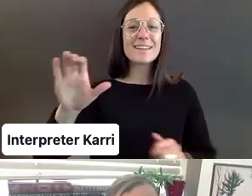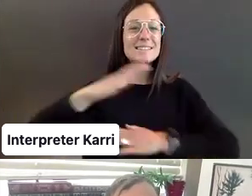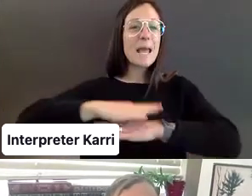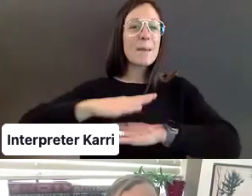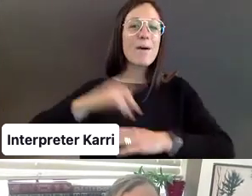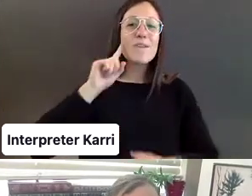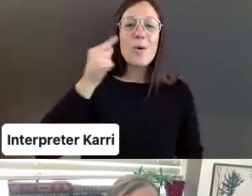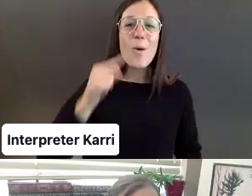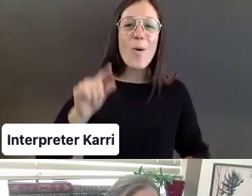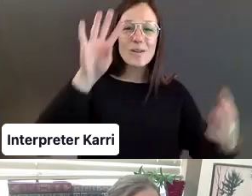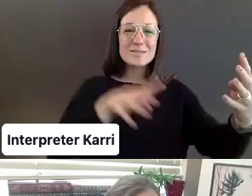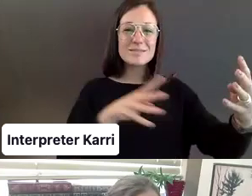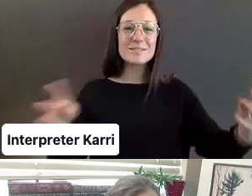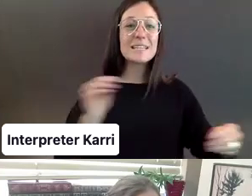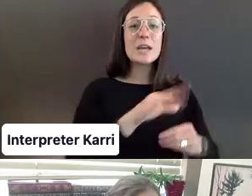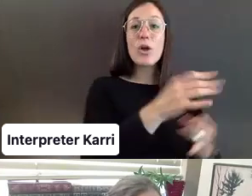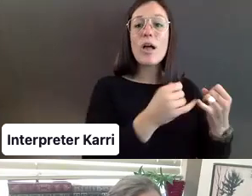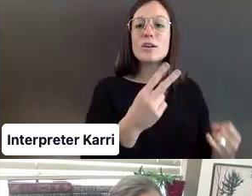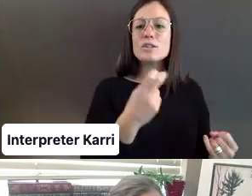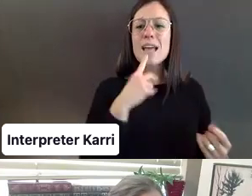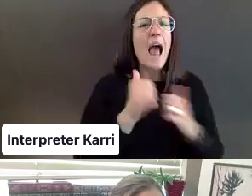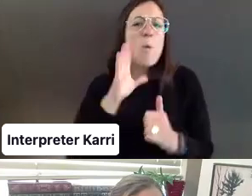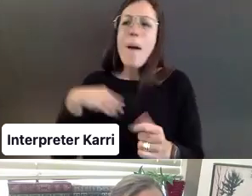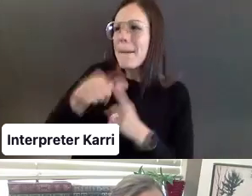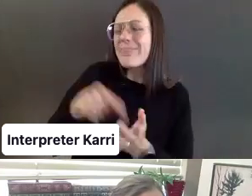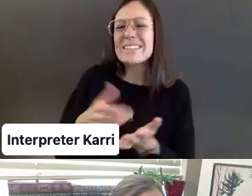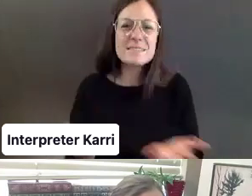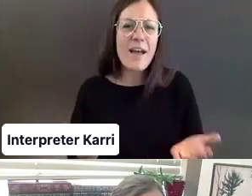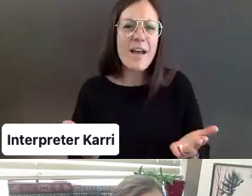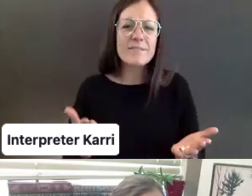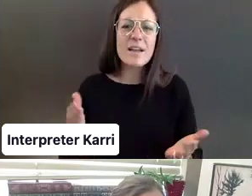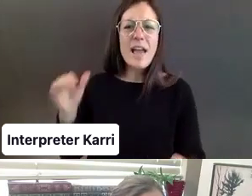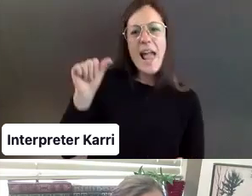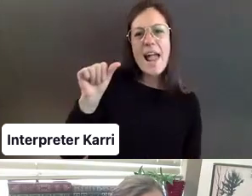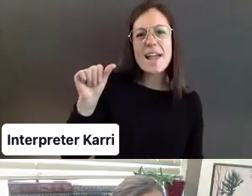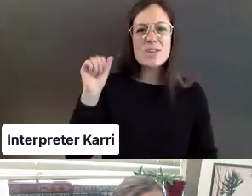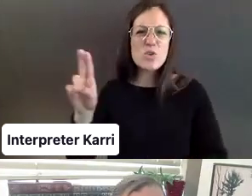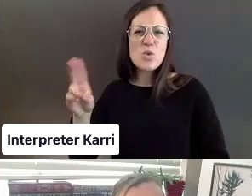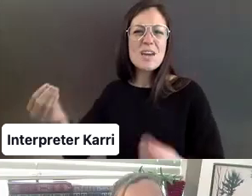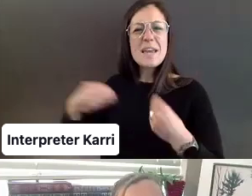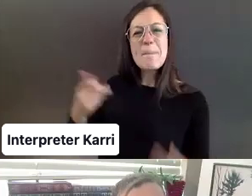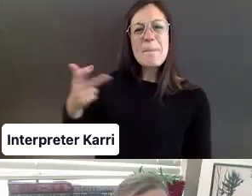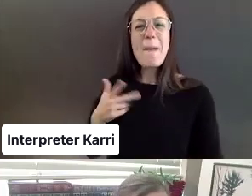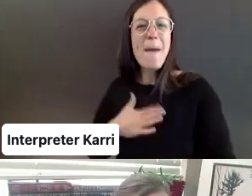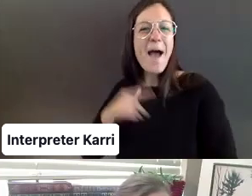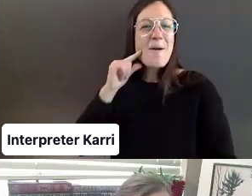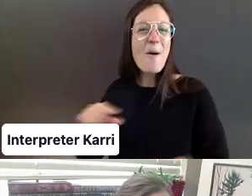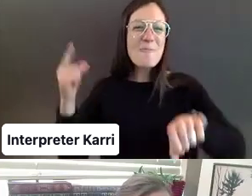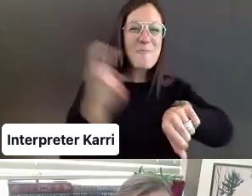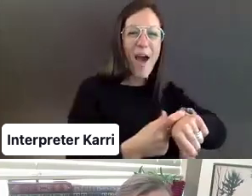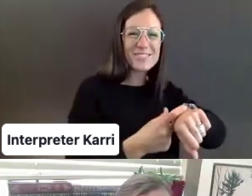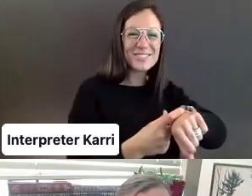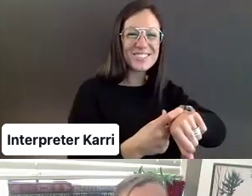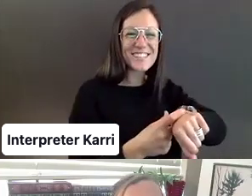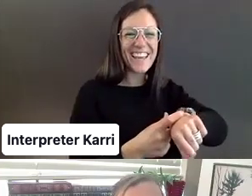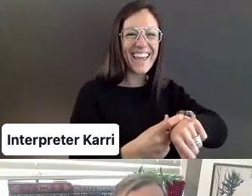Because in a line she was like, how am I going to remember this stuff? Hey, you, give me back my gold watch. And I was like,